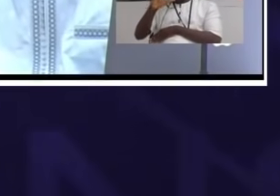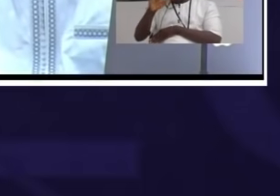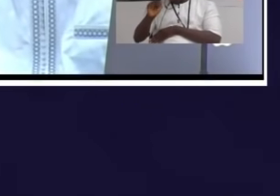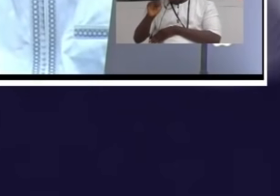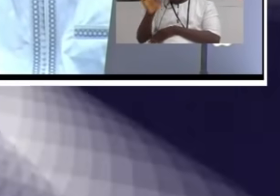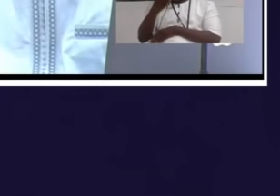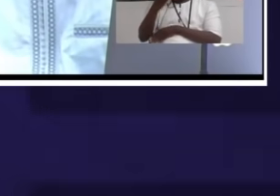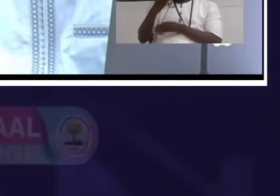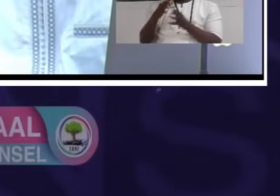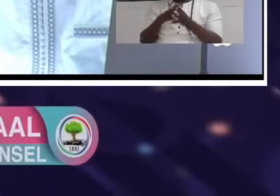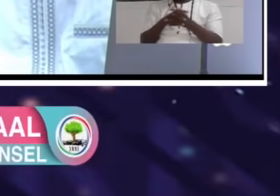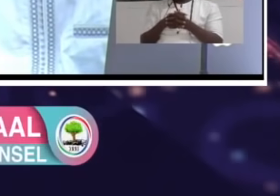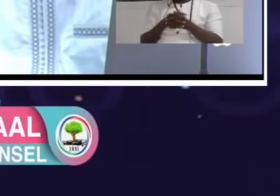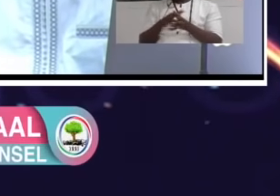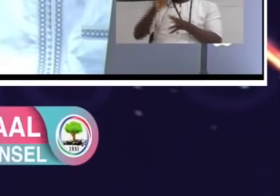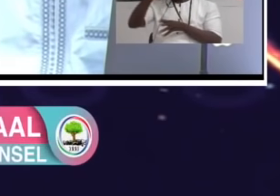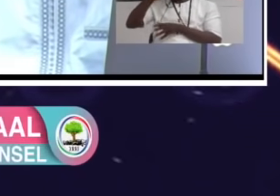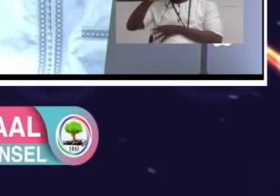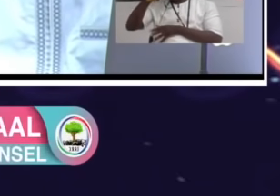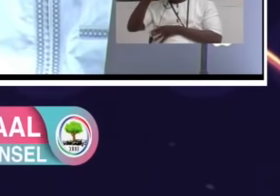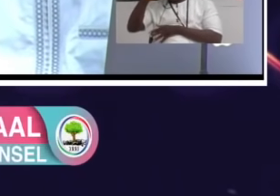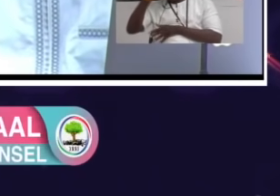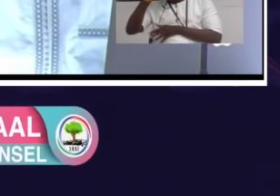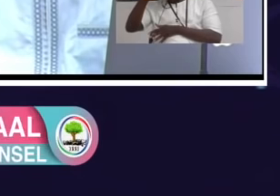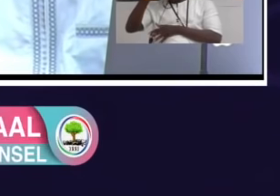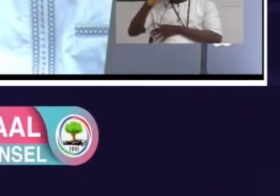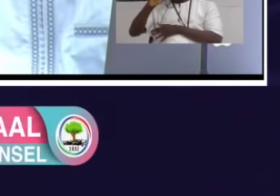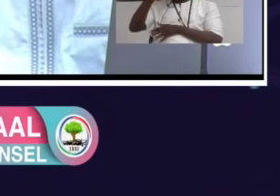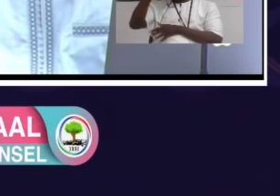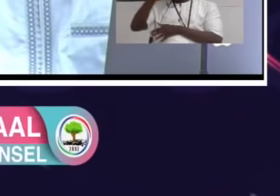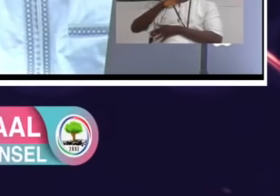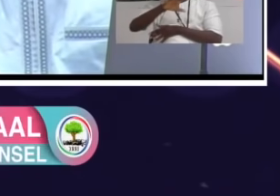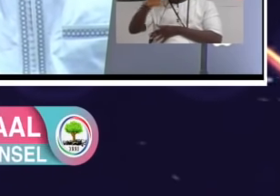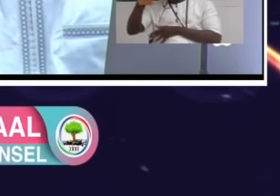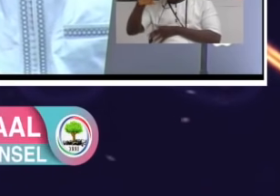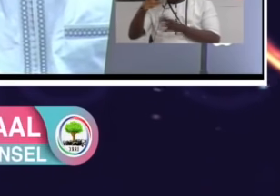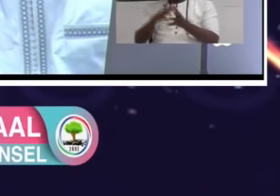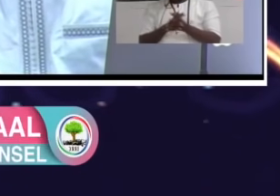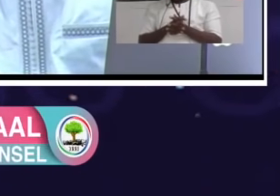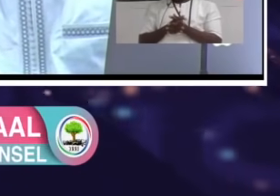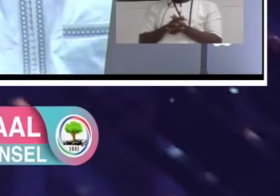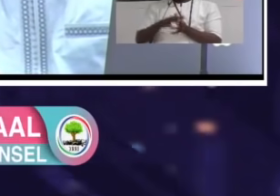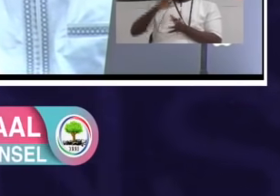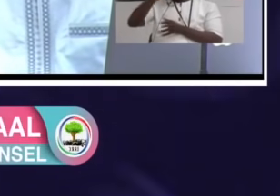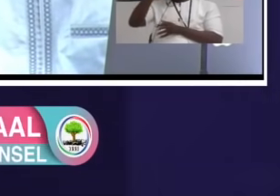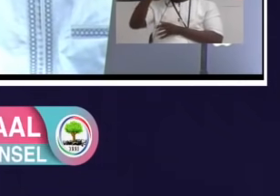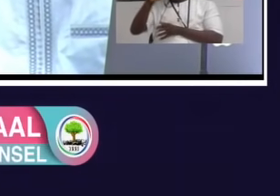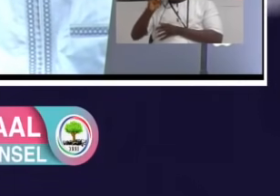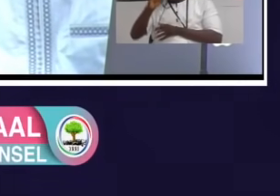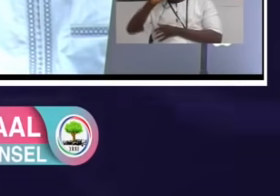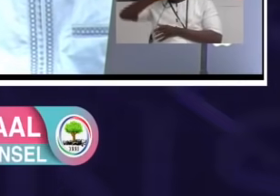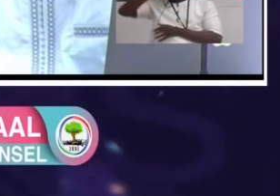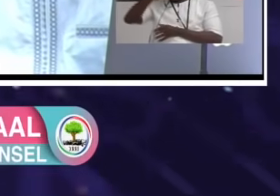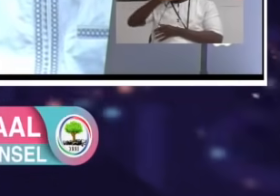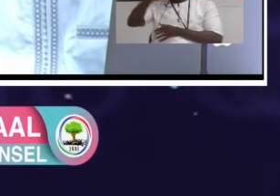Daba Marena, Man Lafikor, and Nyingahamne, Bokananchi Group Bobu. Ilo Jallow was also killed by your group.